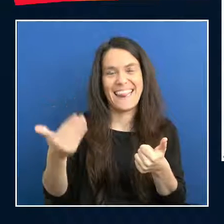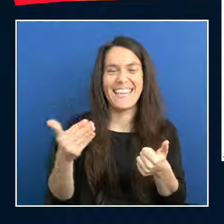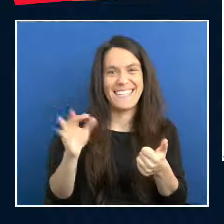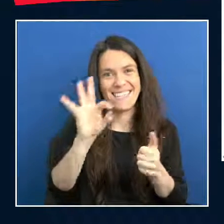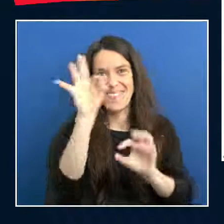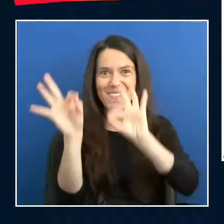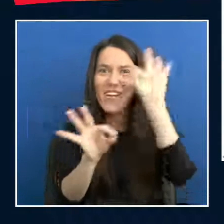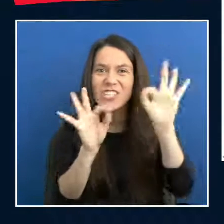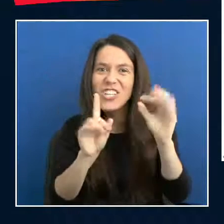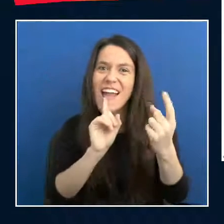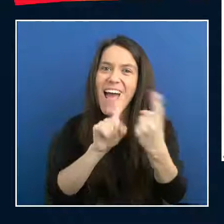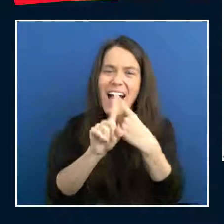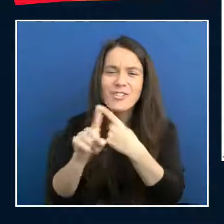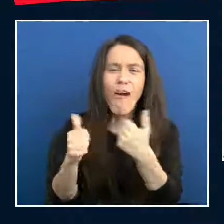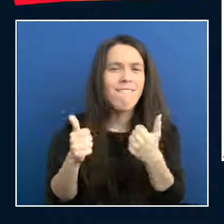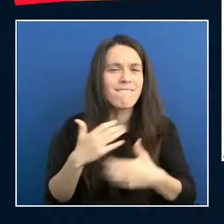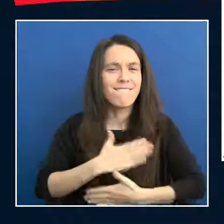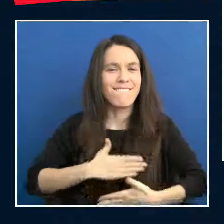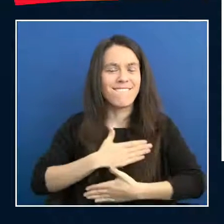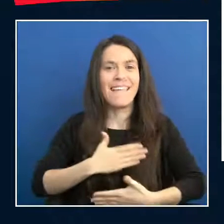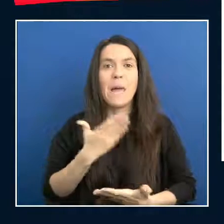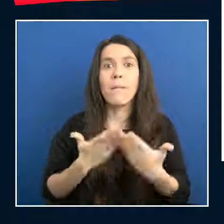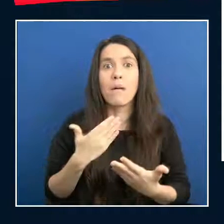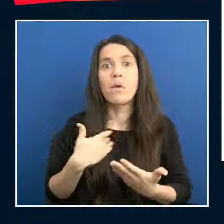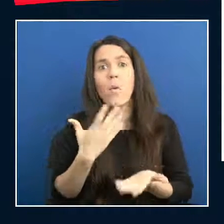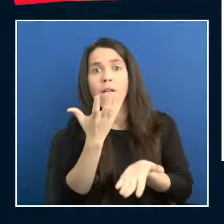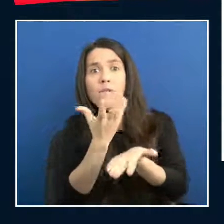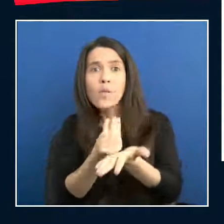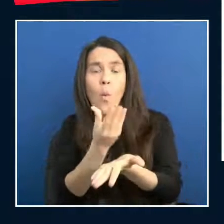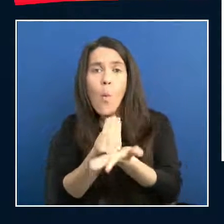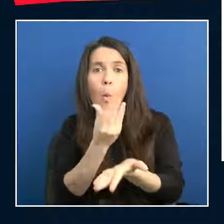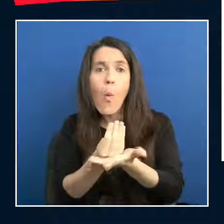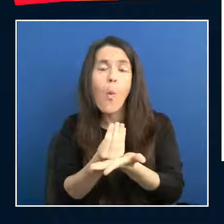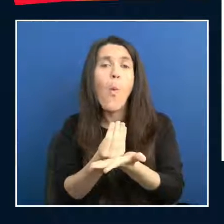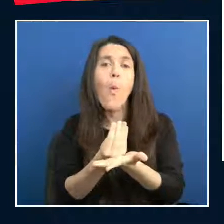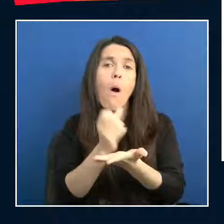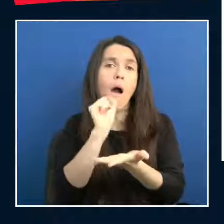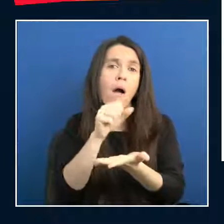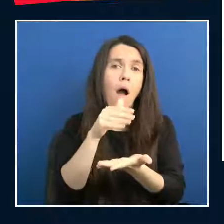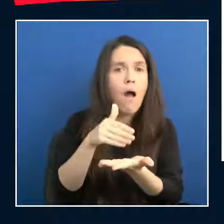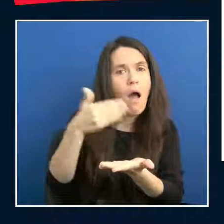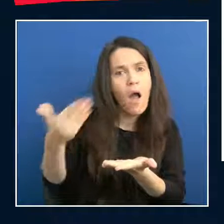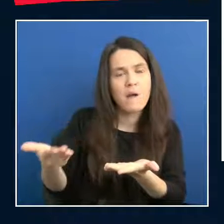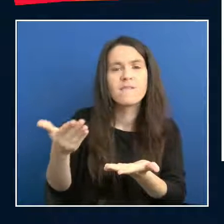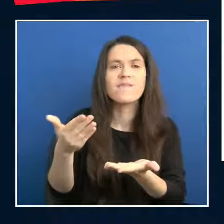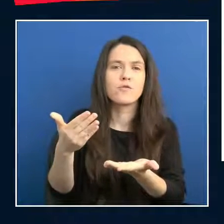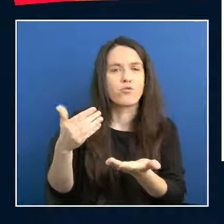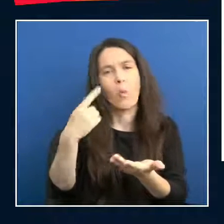Then probably something will be recorded and then we're going to move forward to the unrecorded ones.